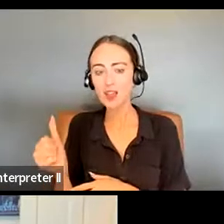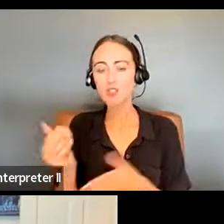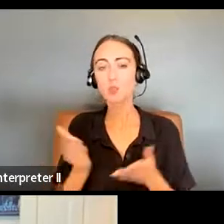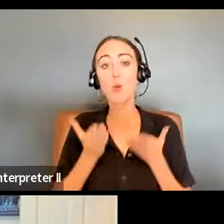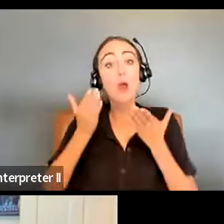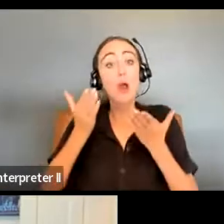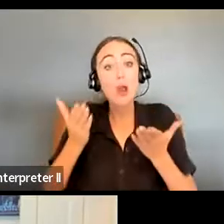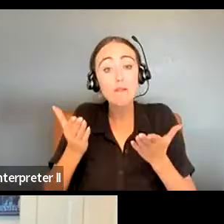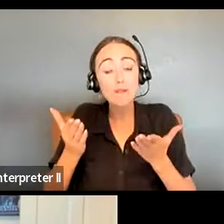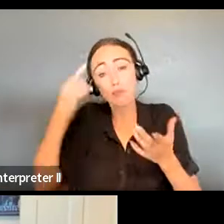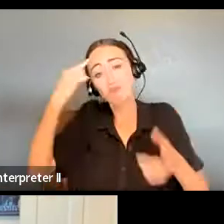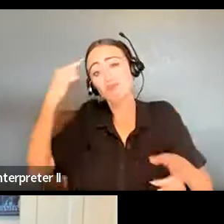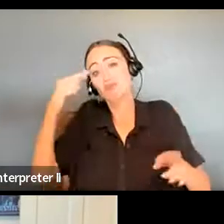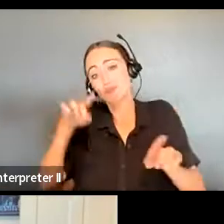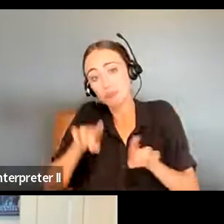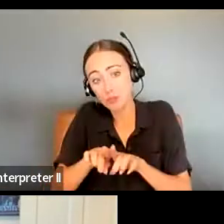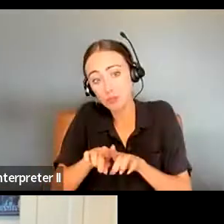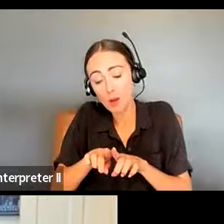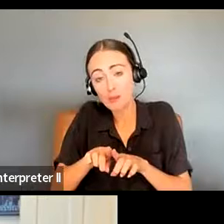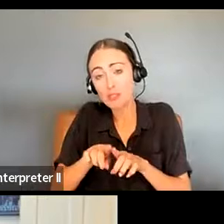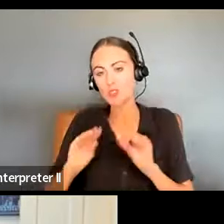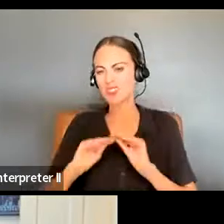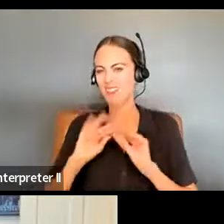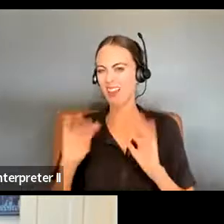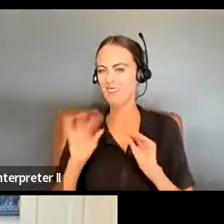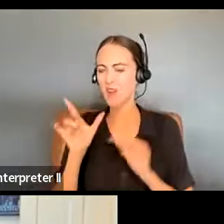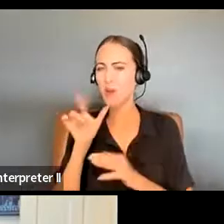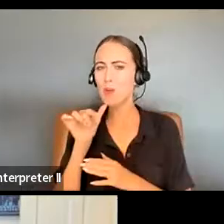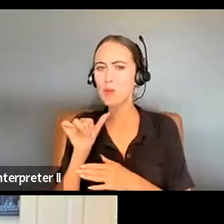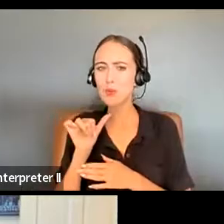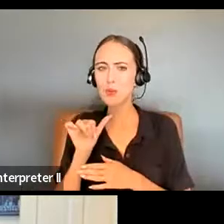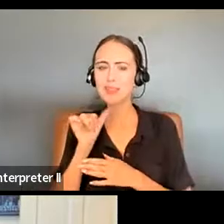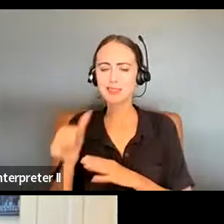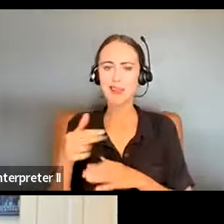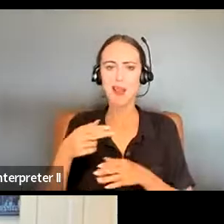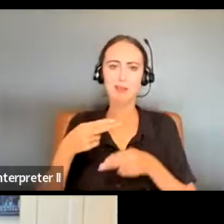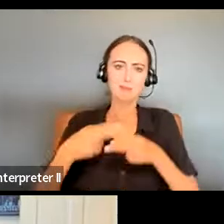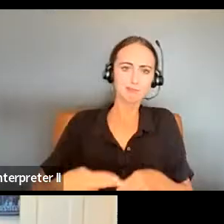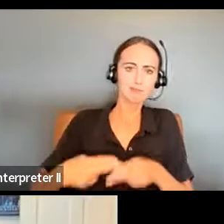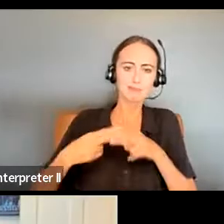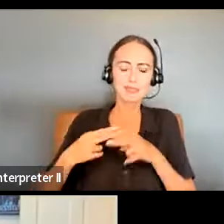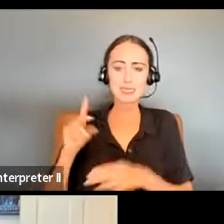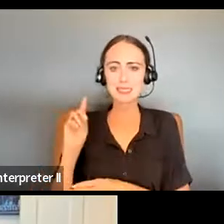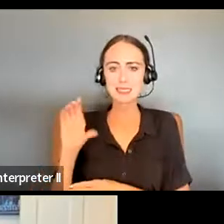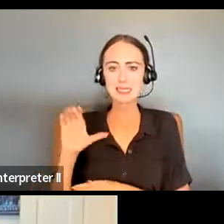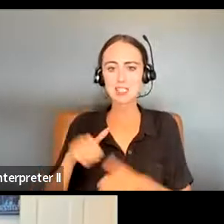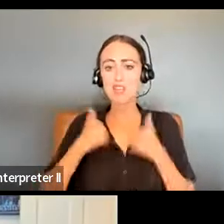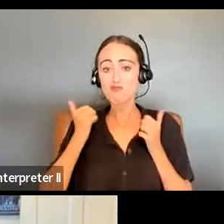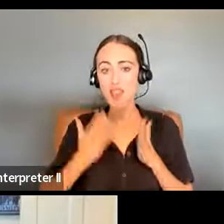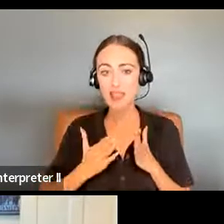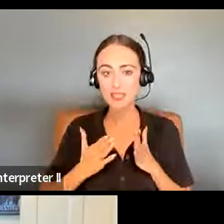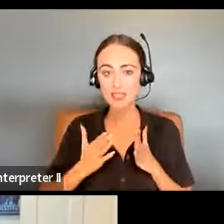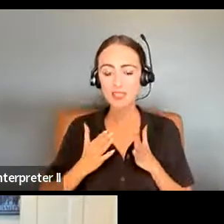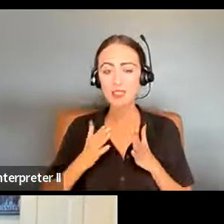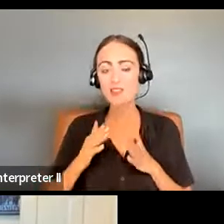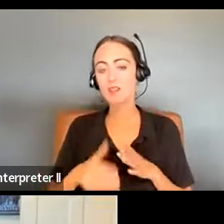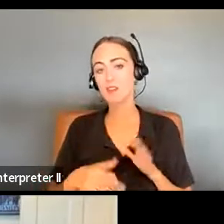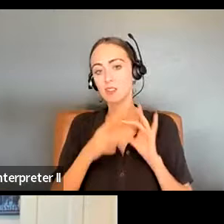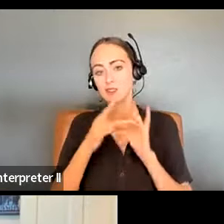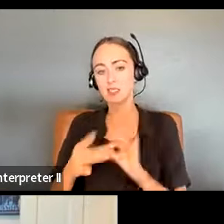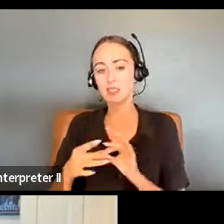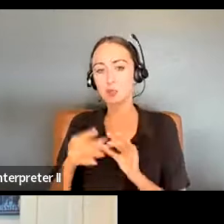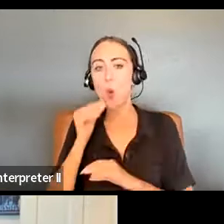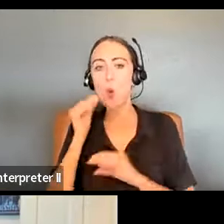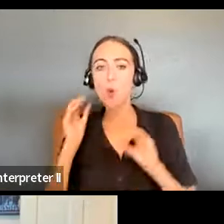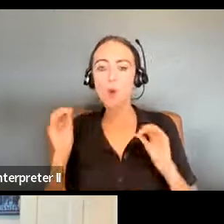offer a compromise in order to clarify who is not considered a DC resident for the purposes of accessing our homeless services